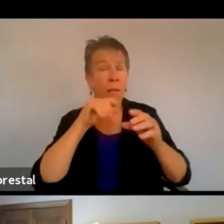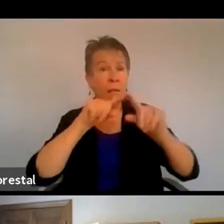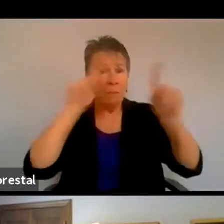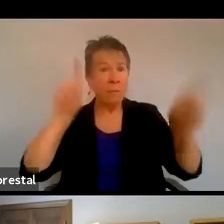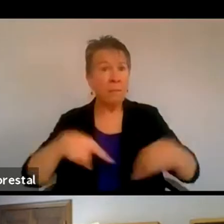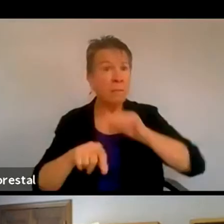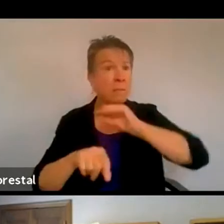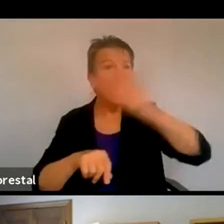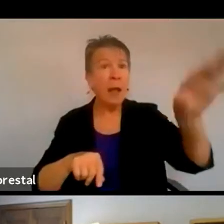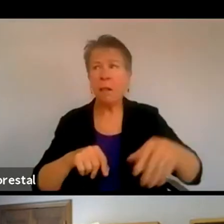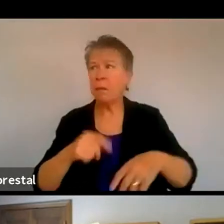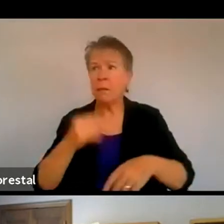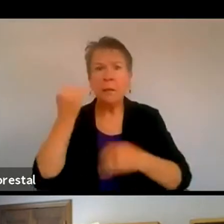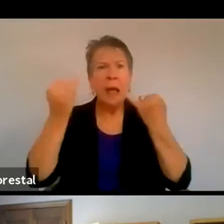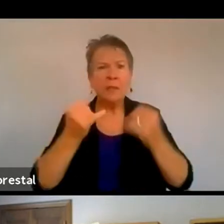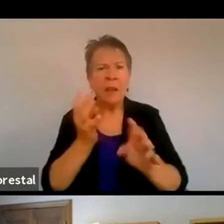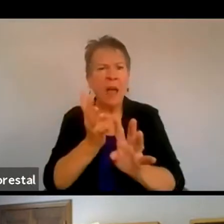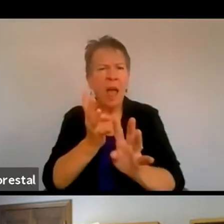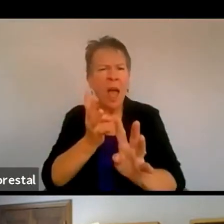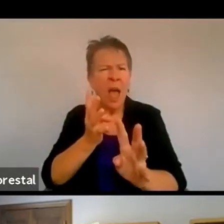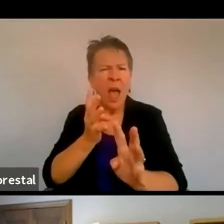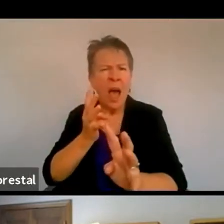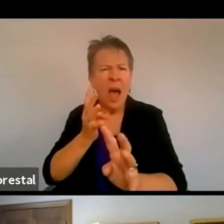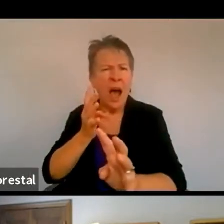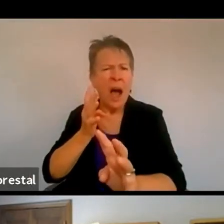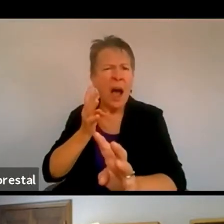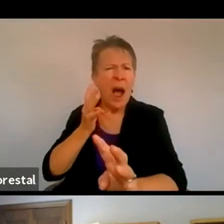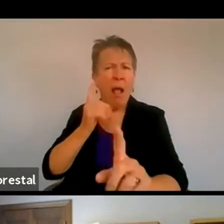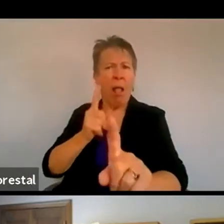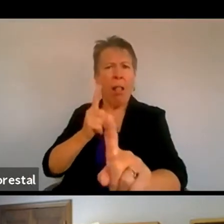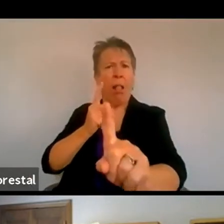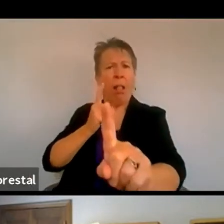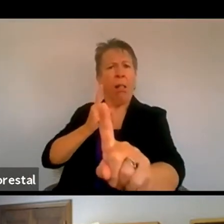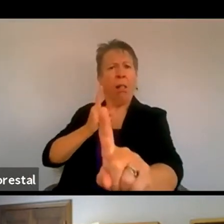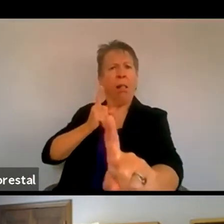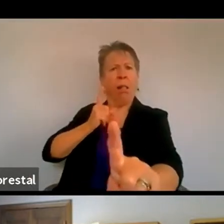physical voting together. On the second one,